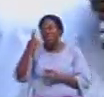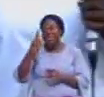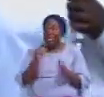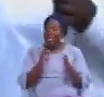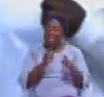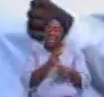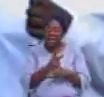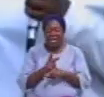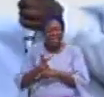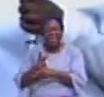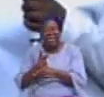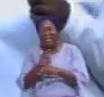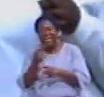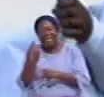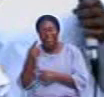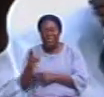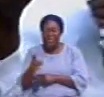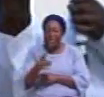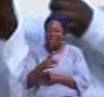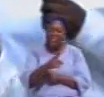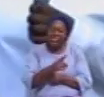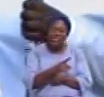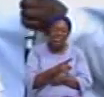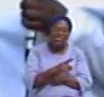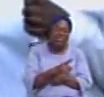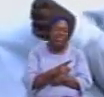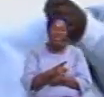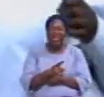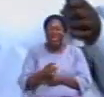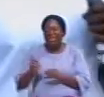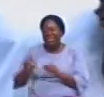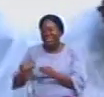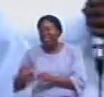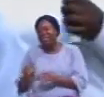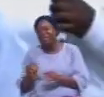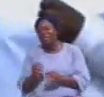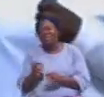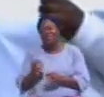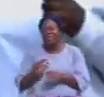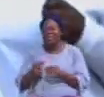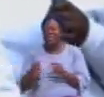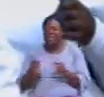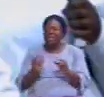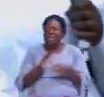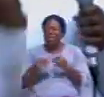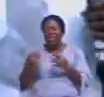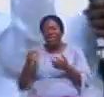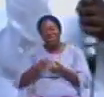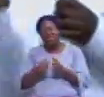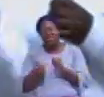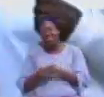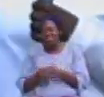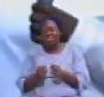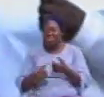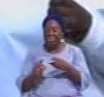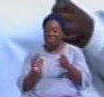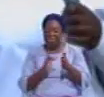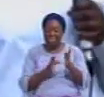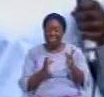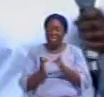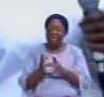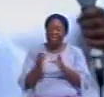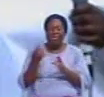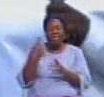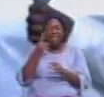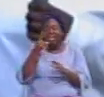for he cares for you. All your heartaches unto